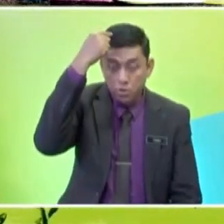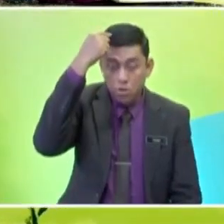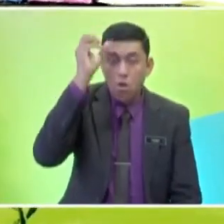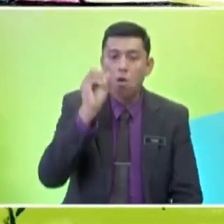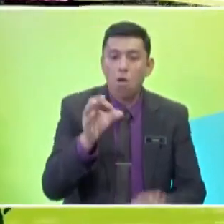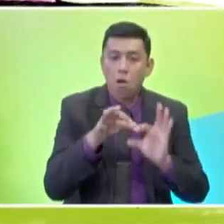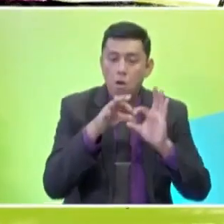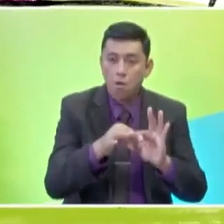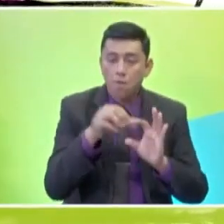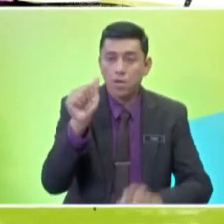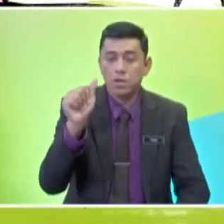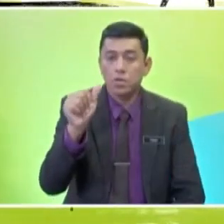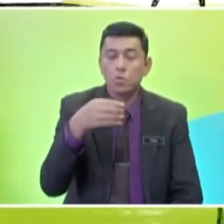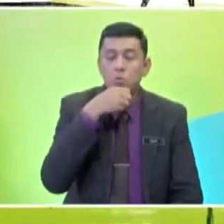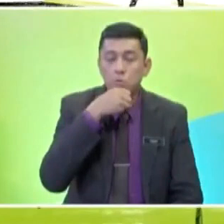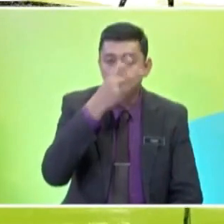Okay,